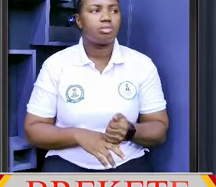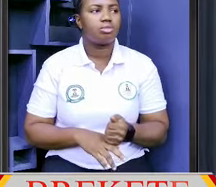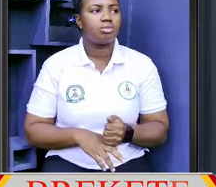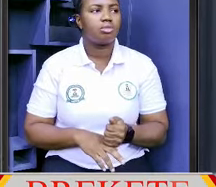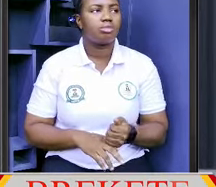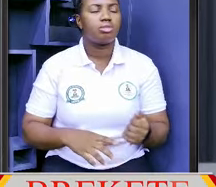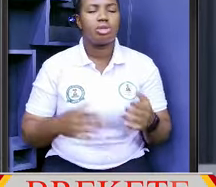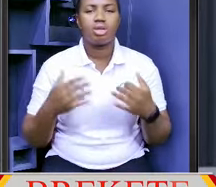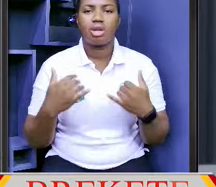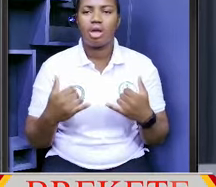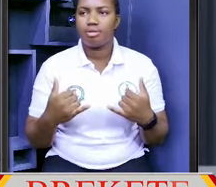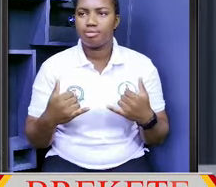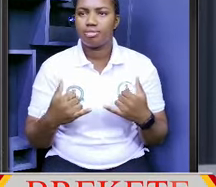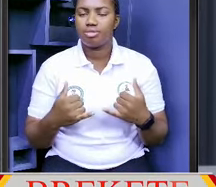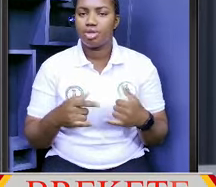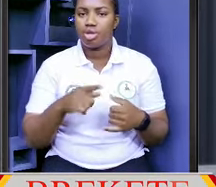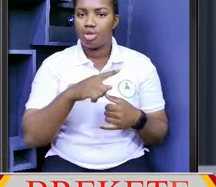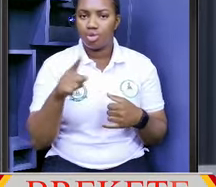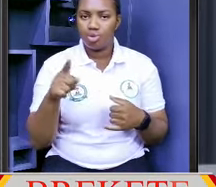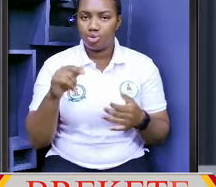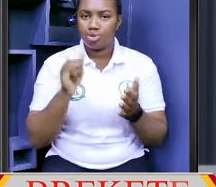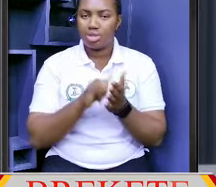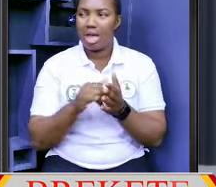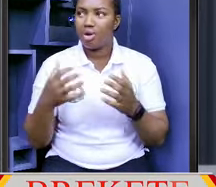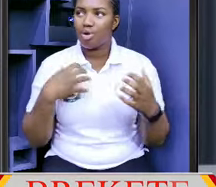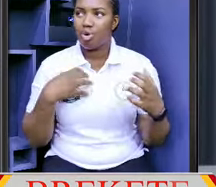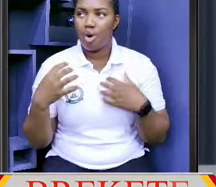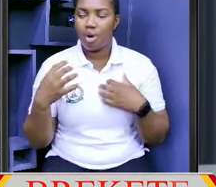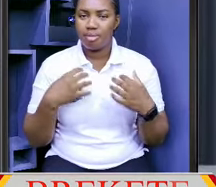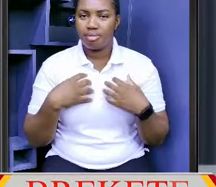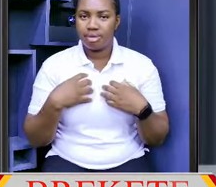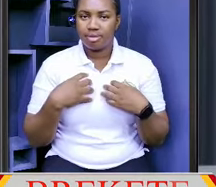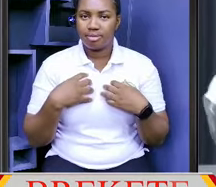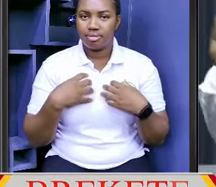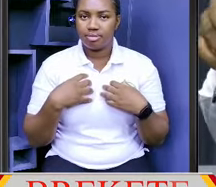Okay. Now, when I wear the complaint, say,